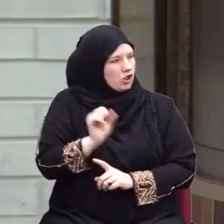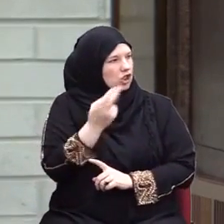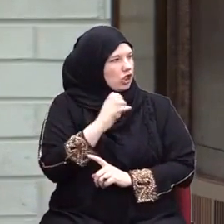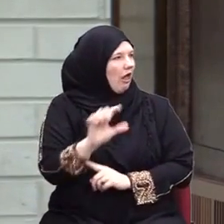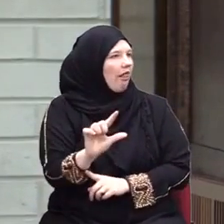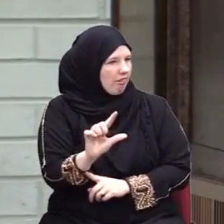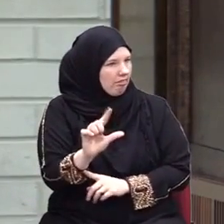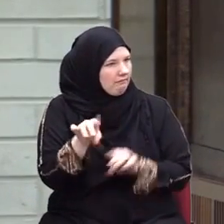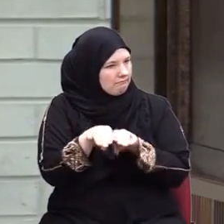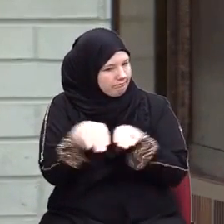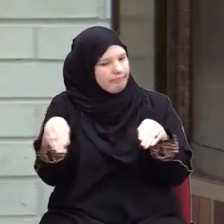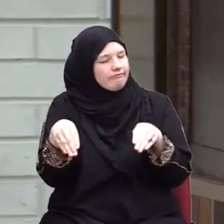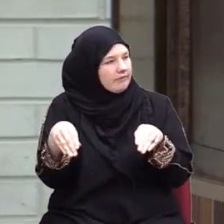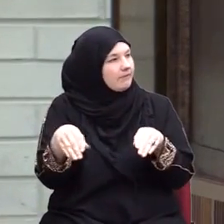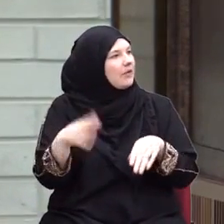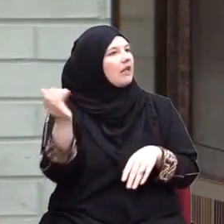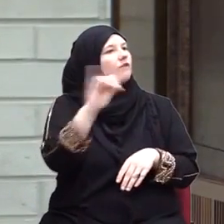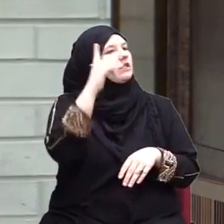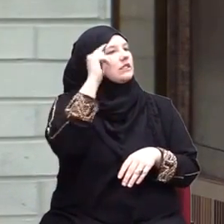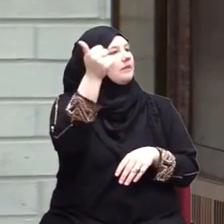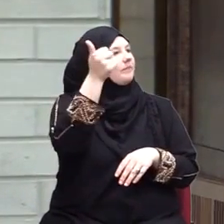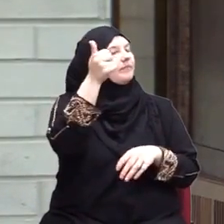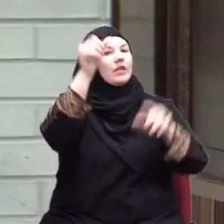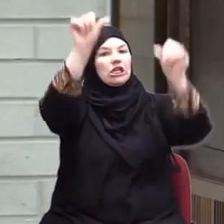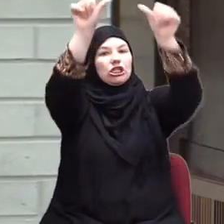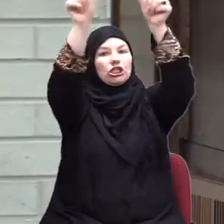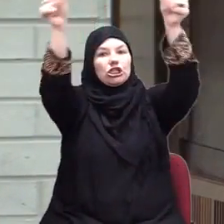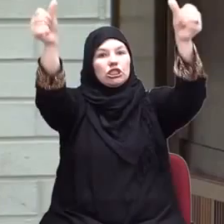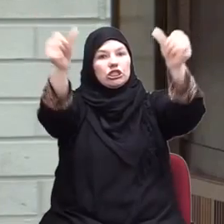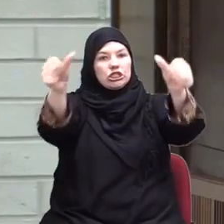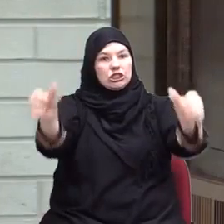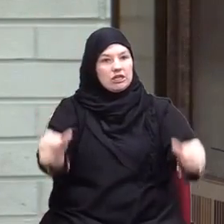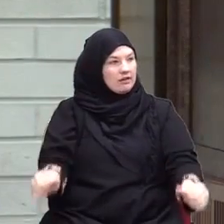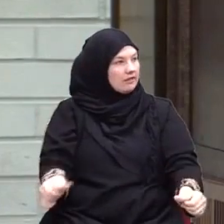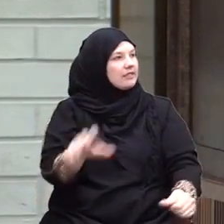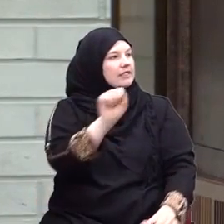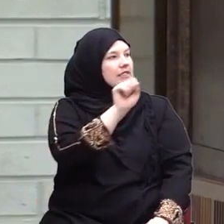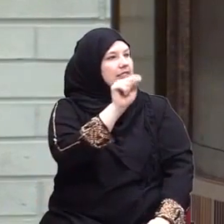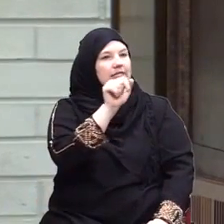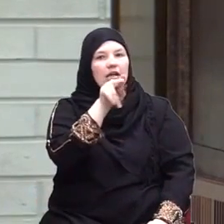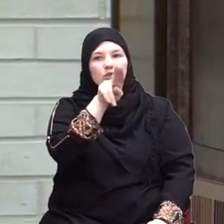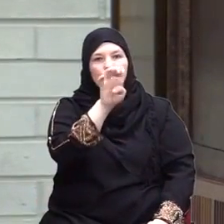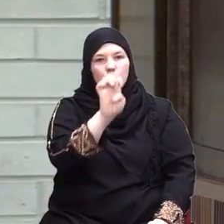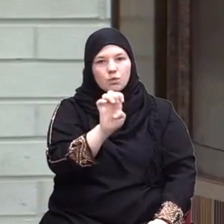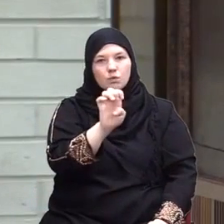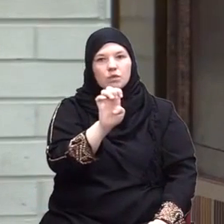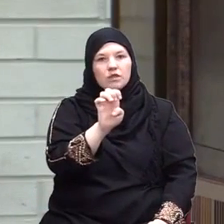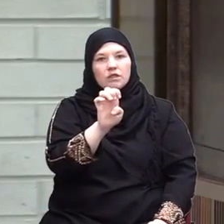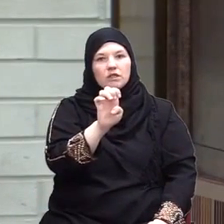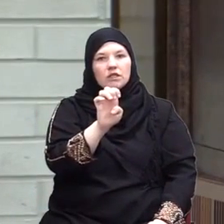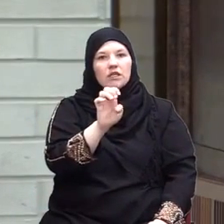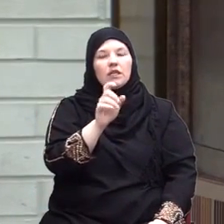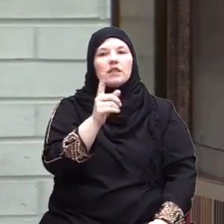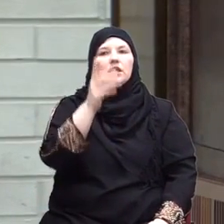pistachio. You see the pistachio? When it cracks open a little bit and then you complete the opening to get